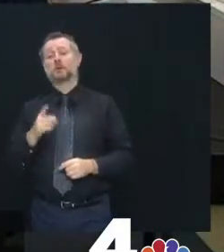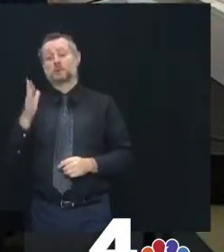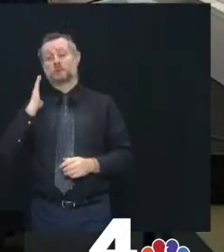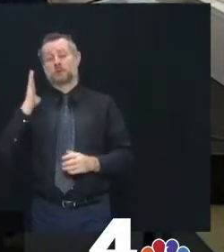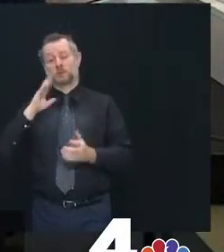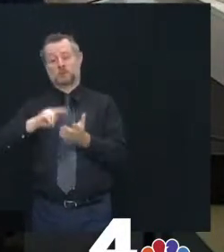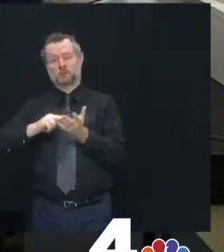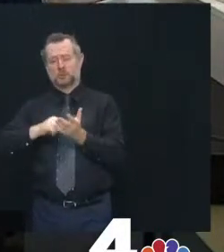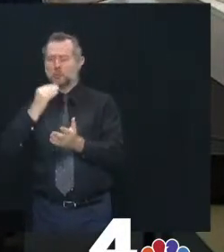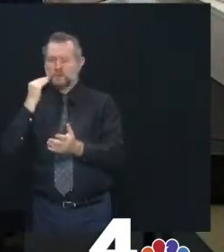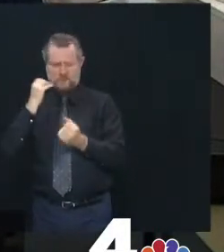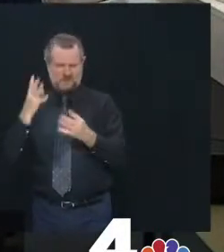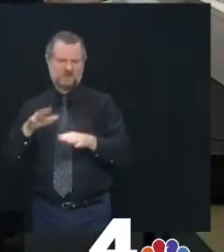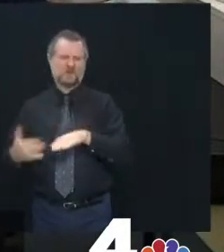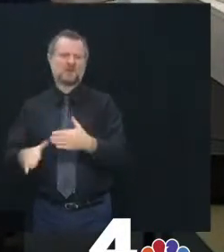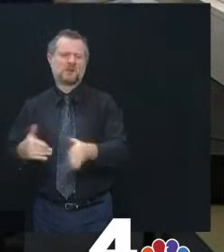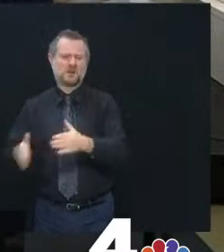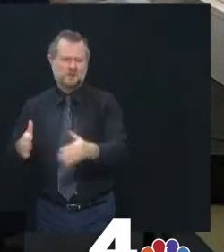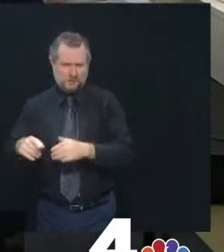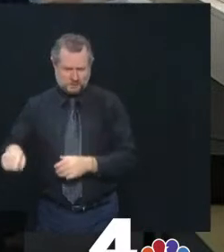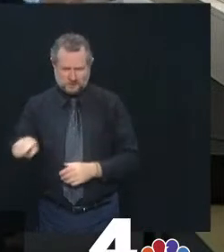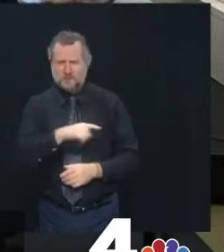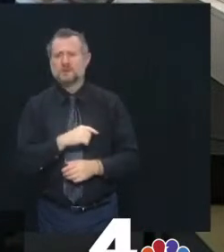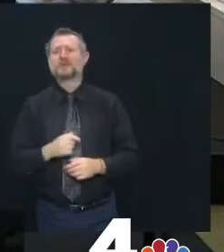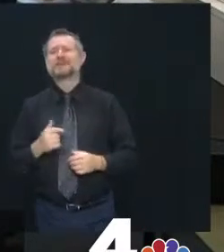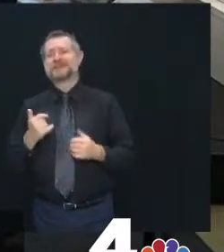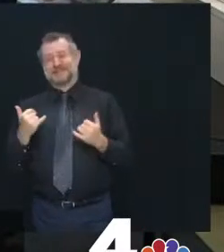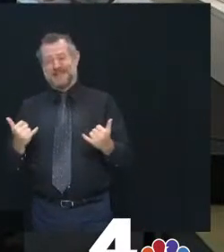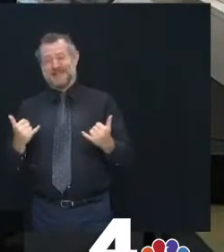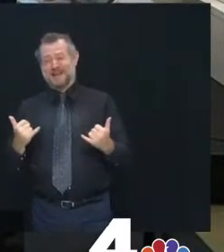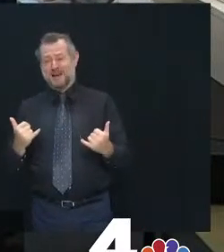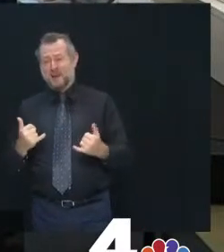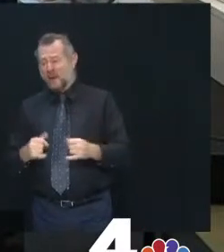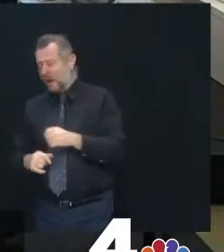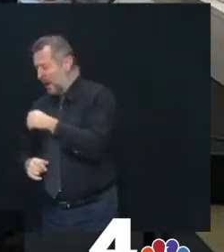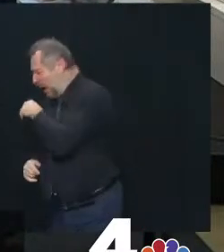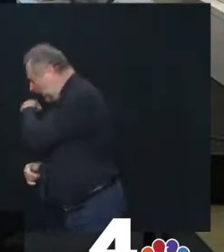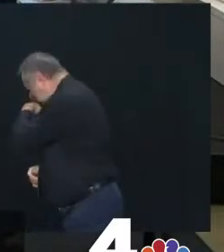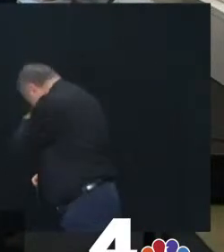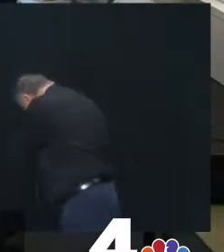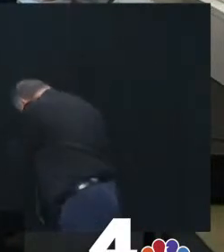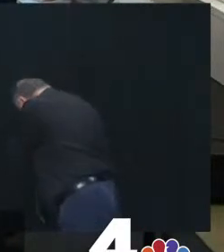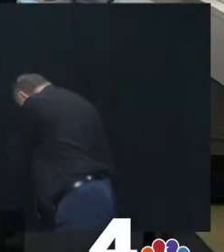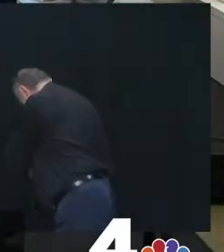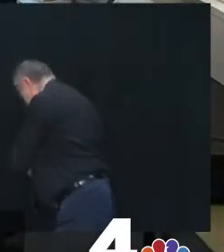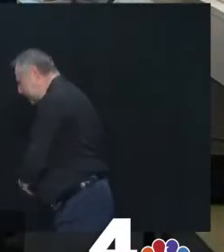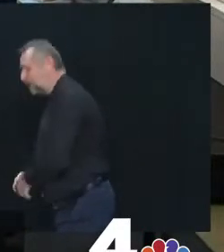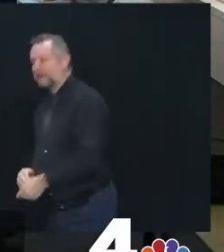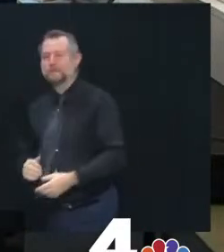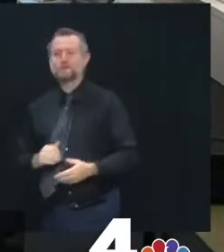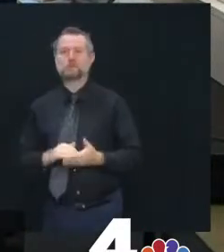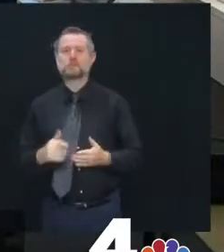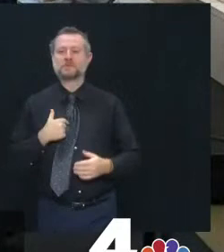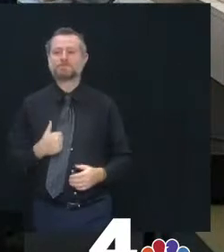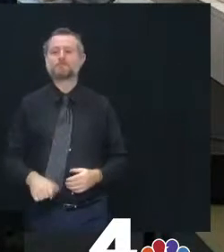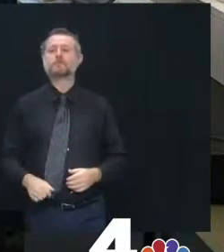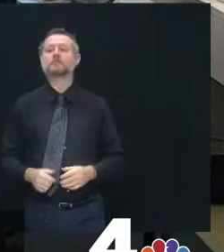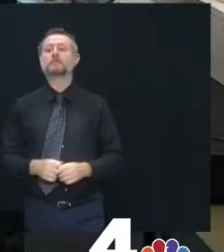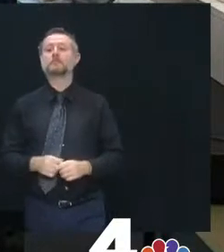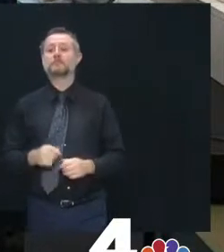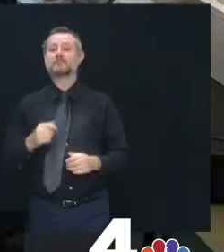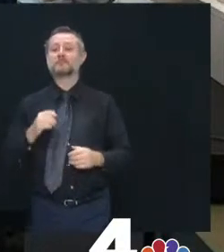right now we have a demonstration in Cobble Hill where they would like more transparency, they say, they would like an apology,